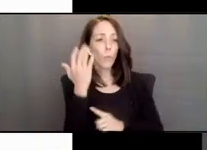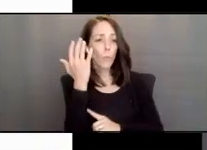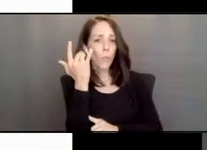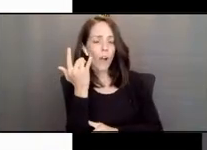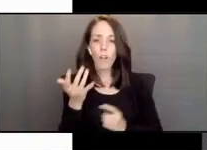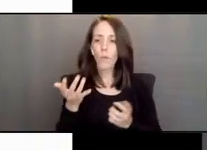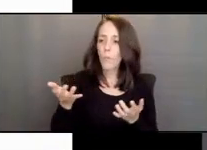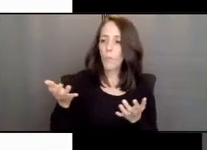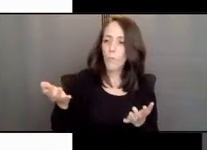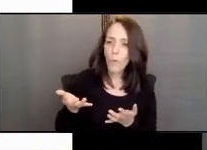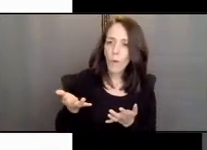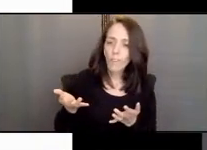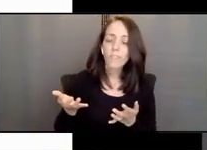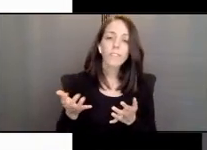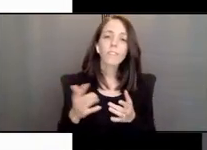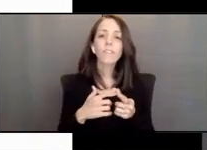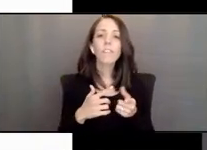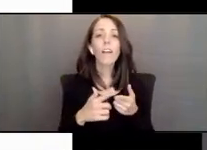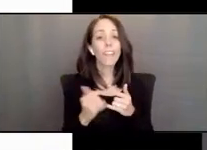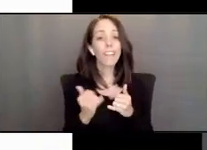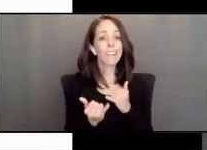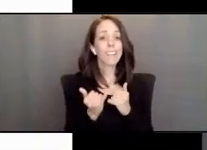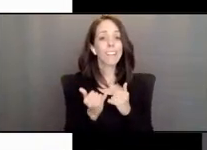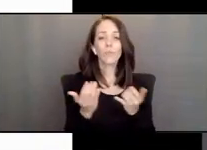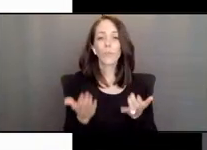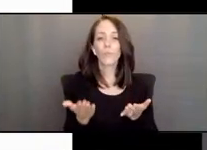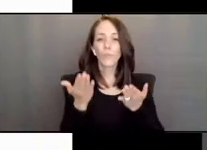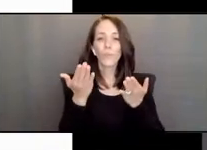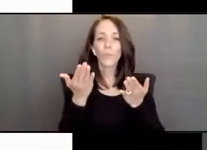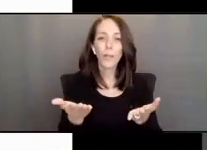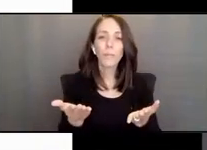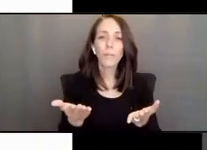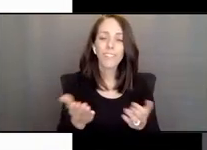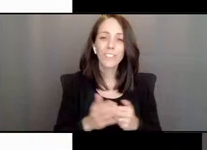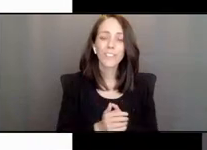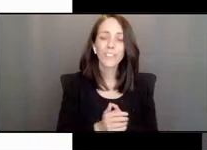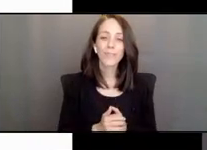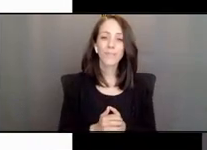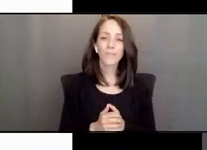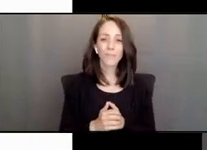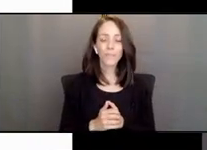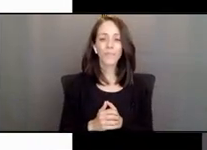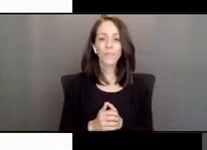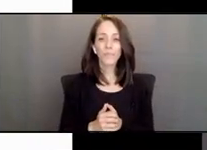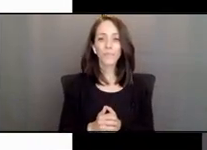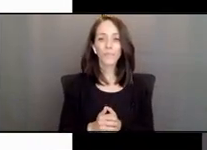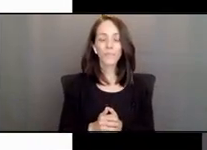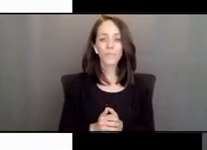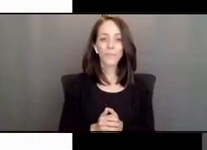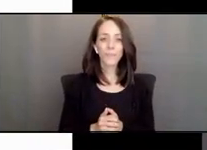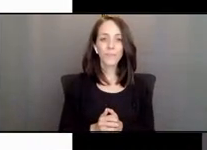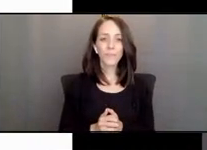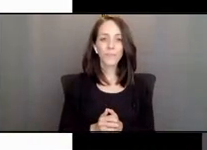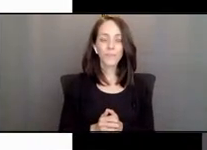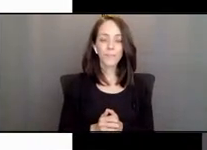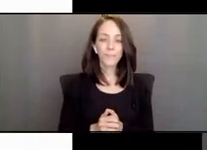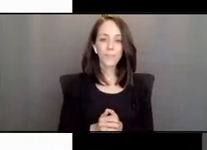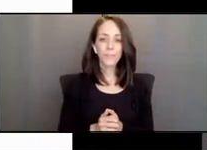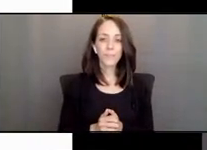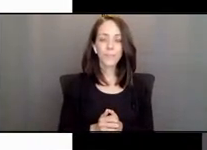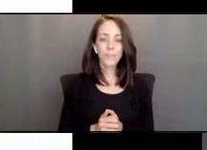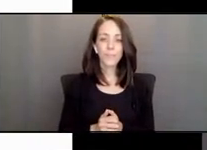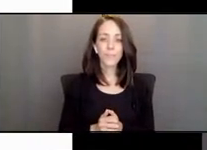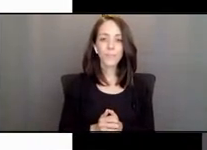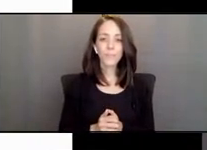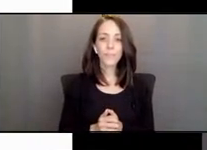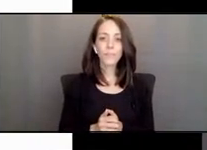move to closing with our recommendations, which were presented to the University Cabinet and ultimately Dr. Jacobs. So let's